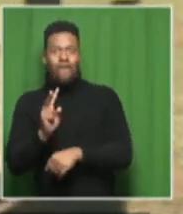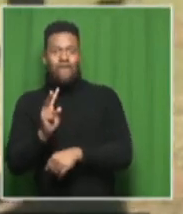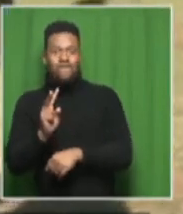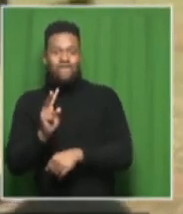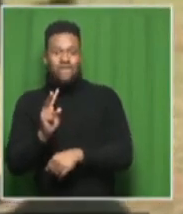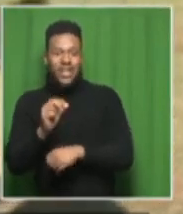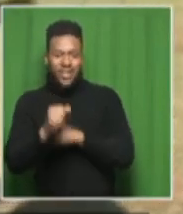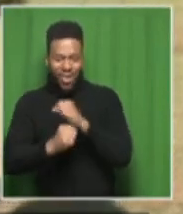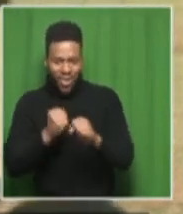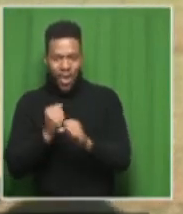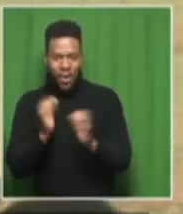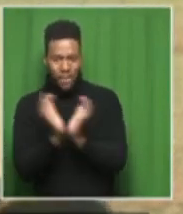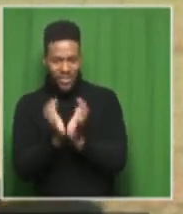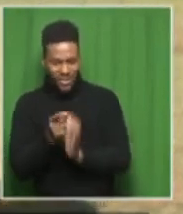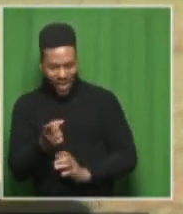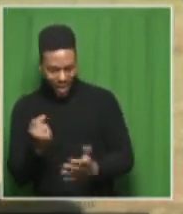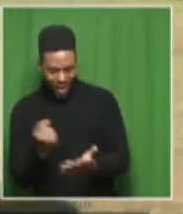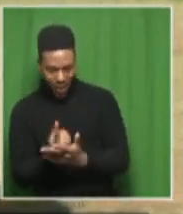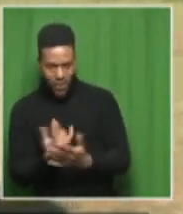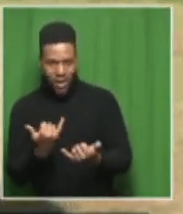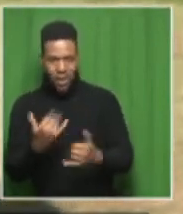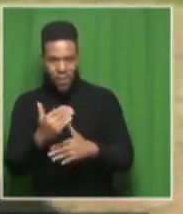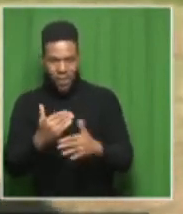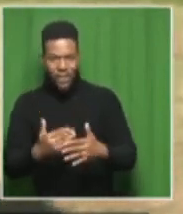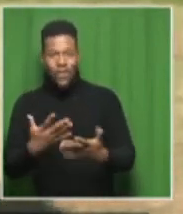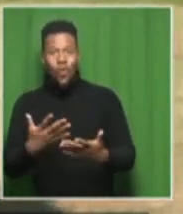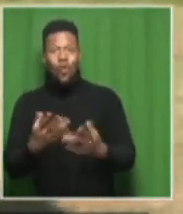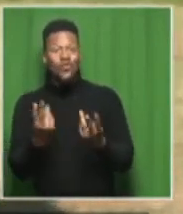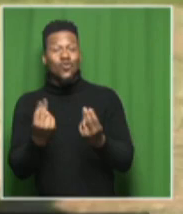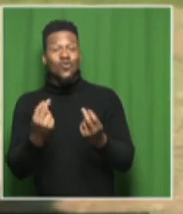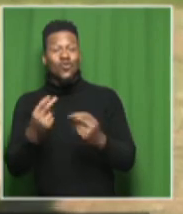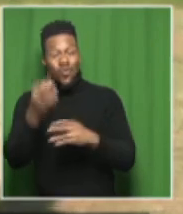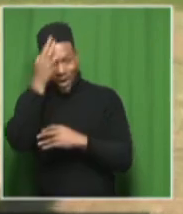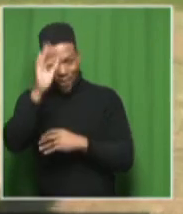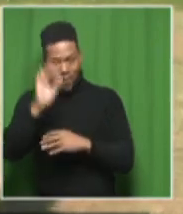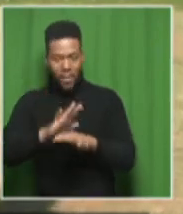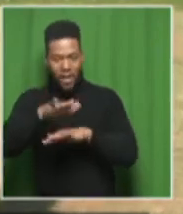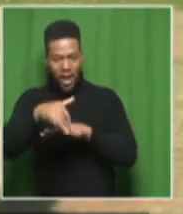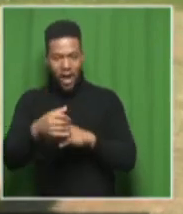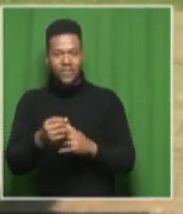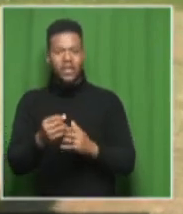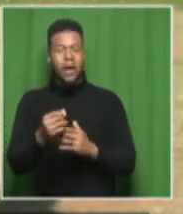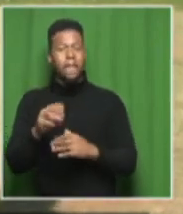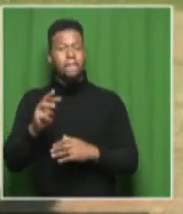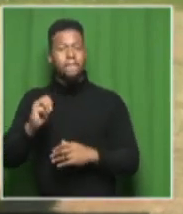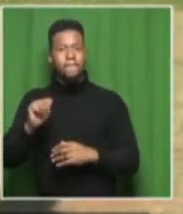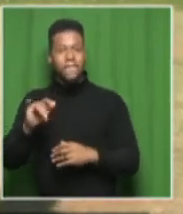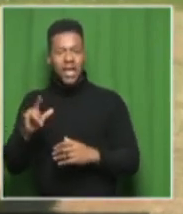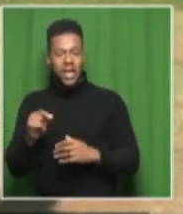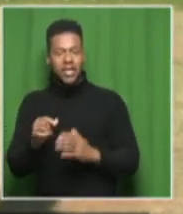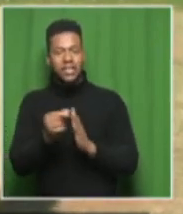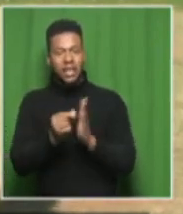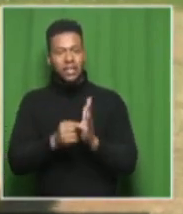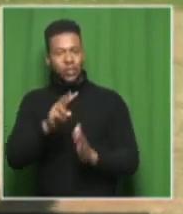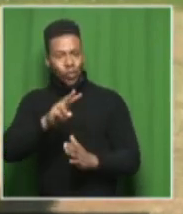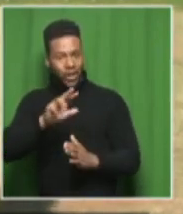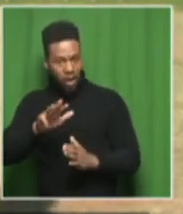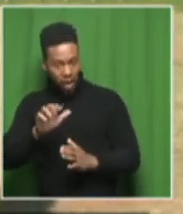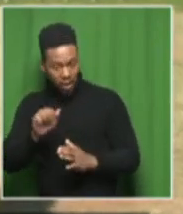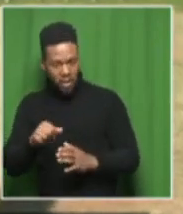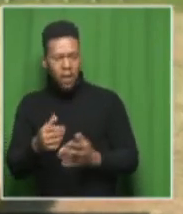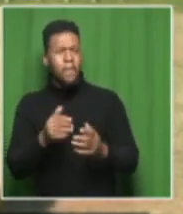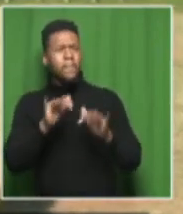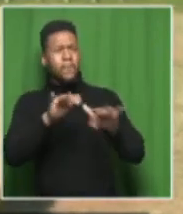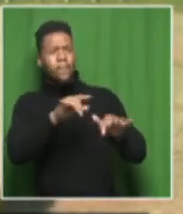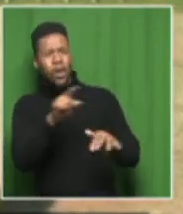one, until we have a new government after the May 29 elections. What can people of Kuruman